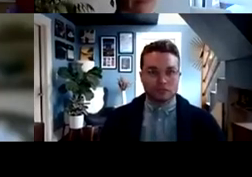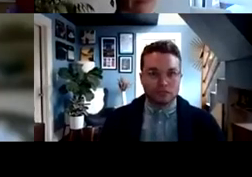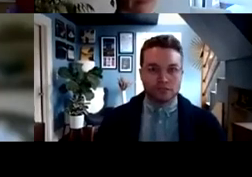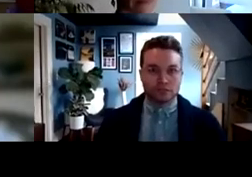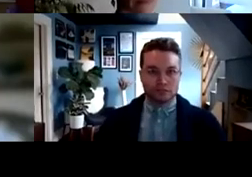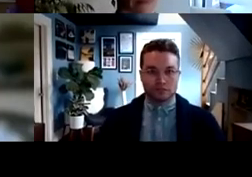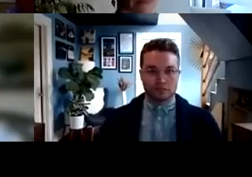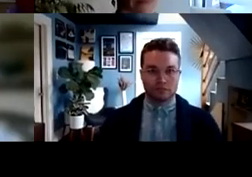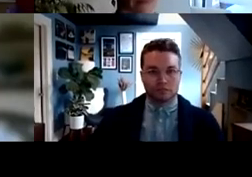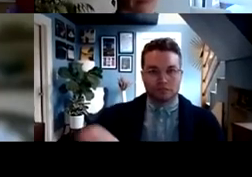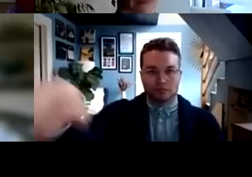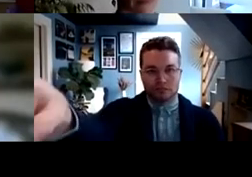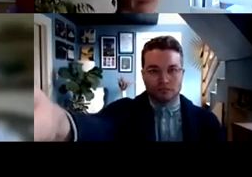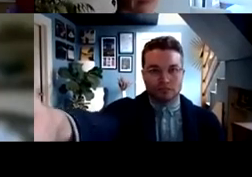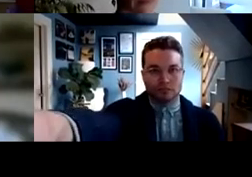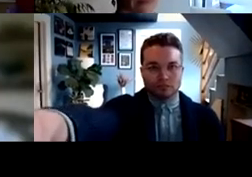And that will be used